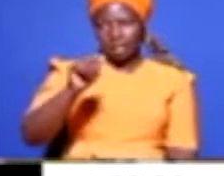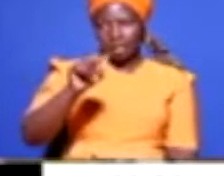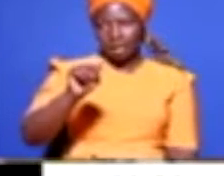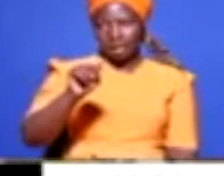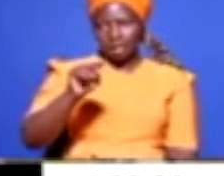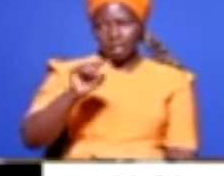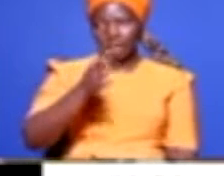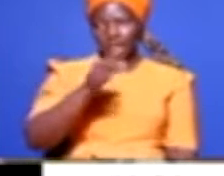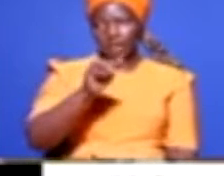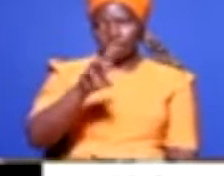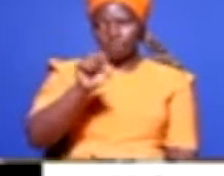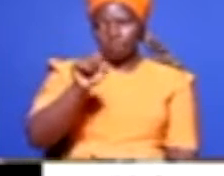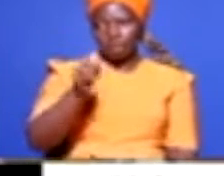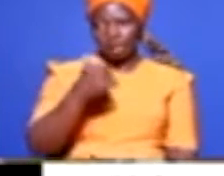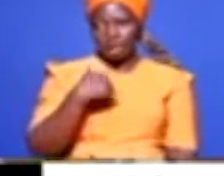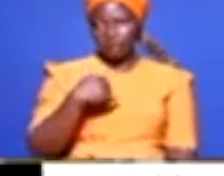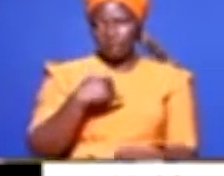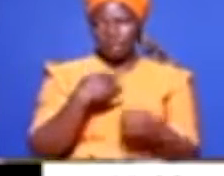87.1, Light Academy.